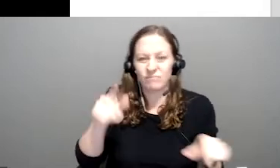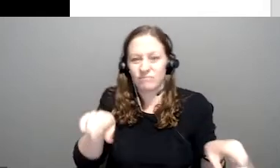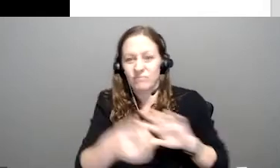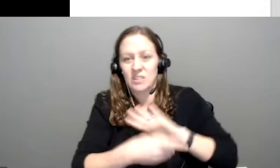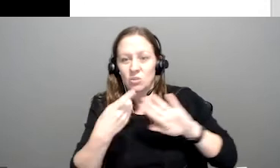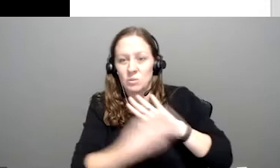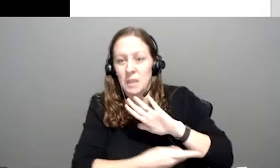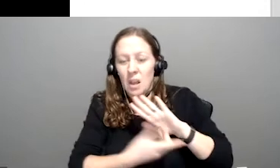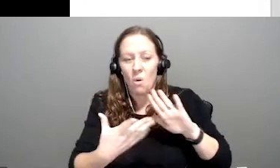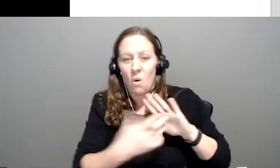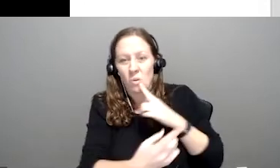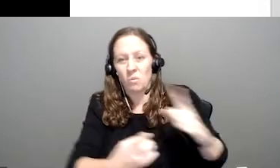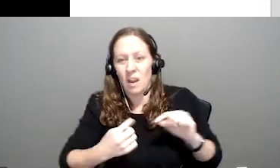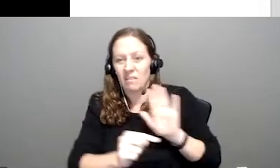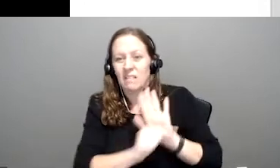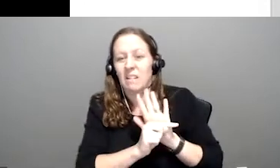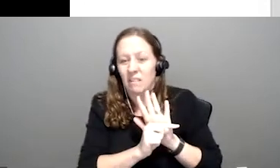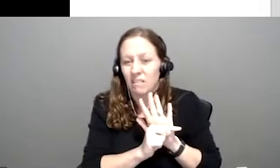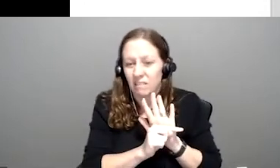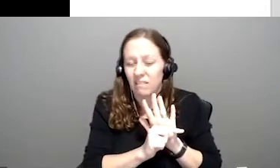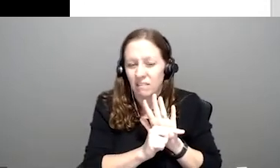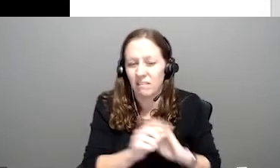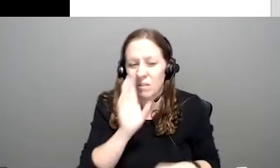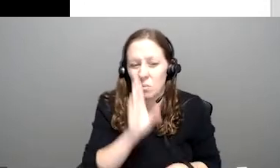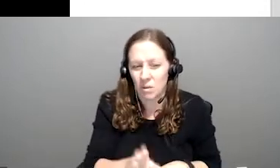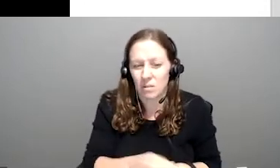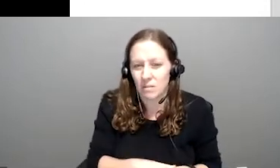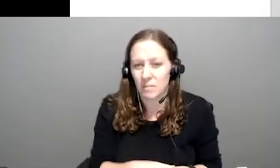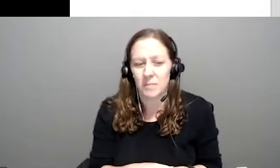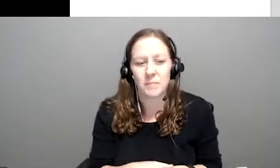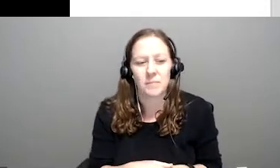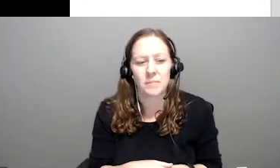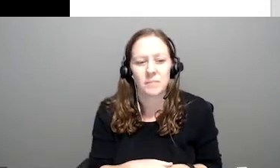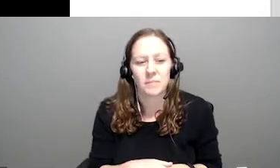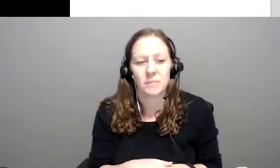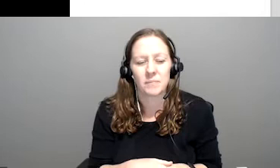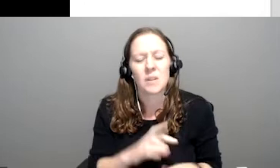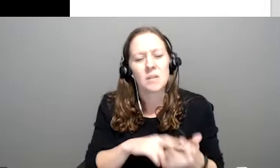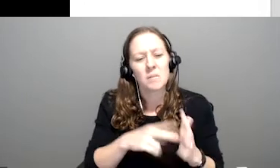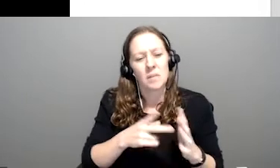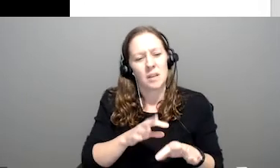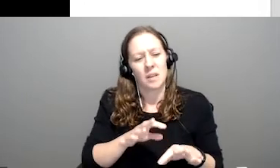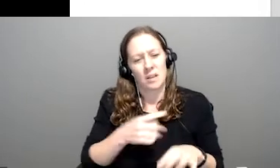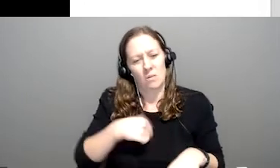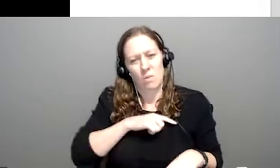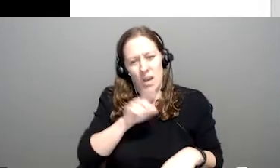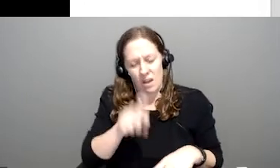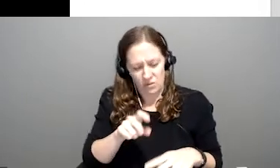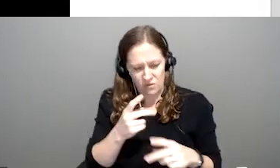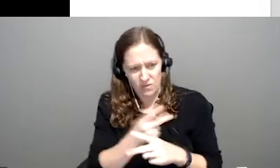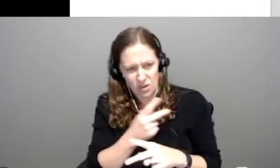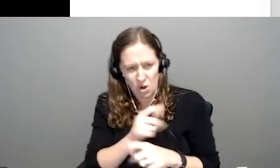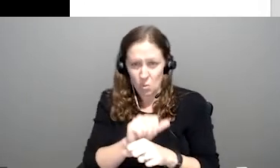might react with a negative reaction. So indeed, we need to consider ways in which we can improve aspects